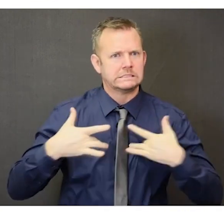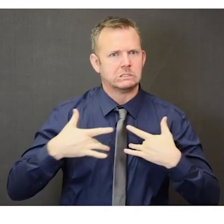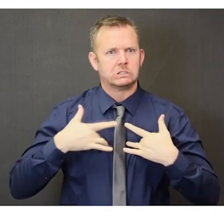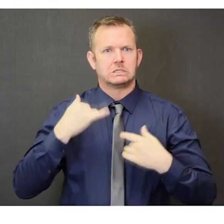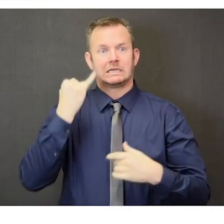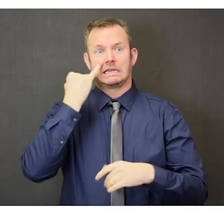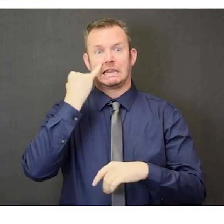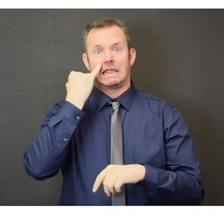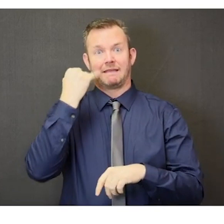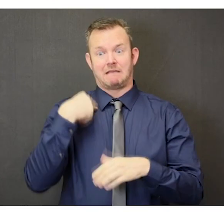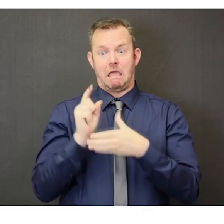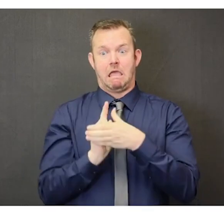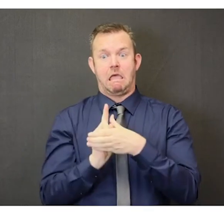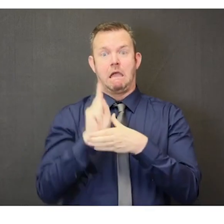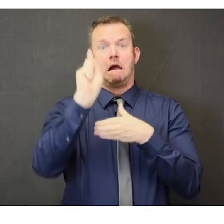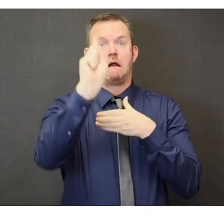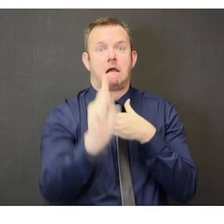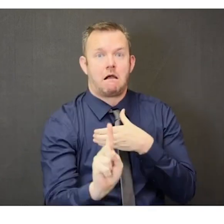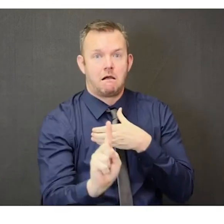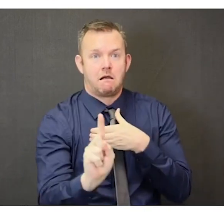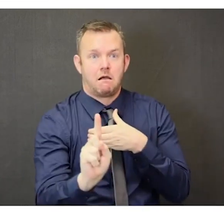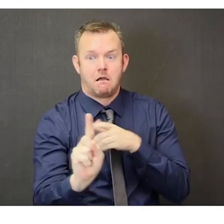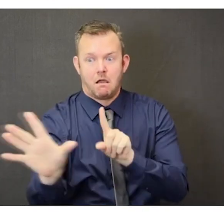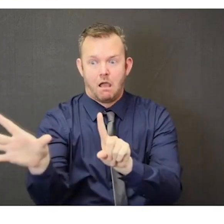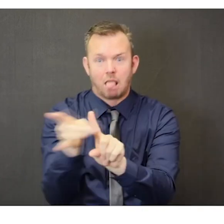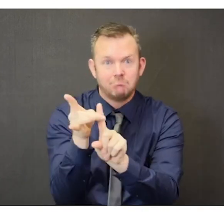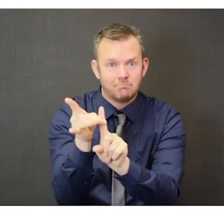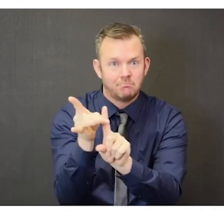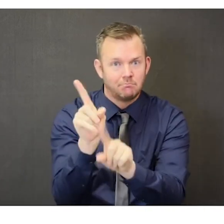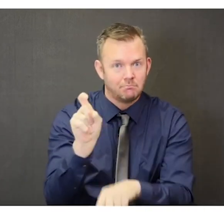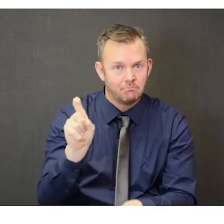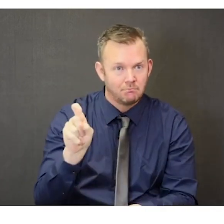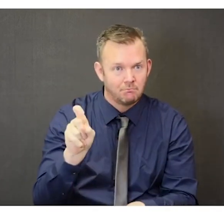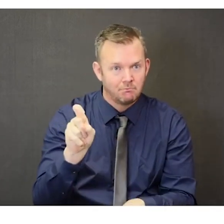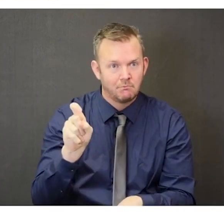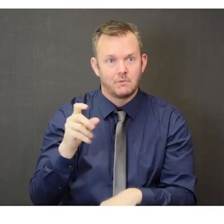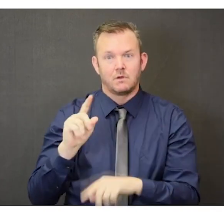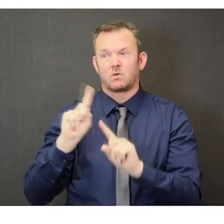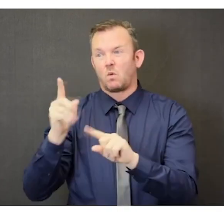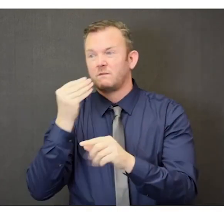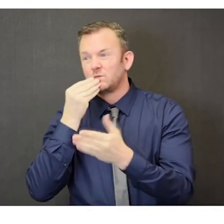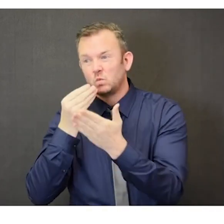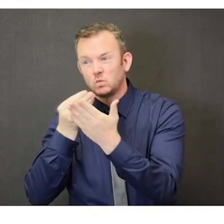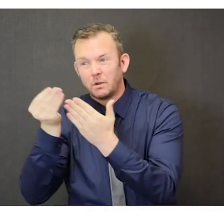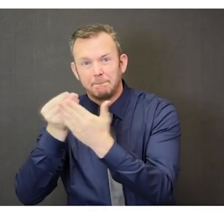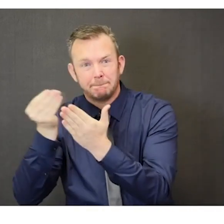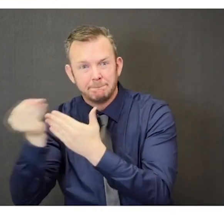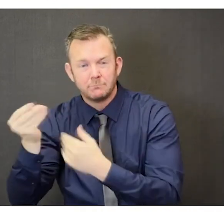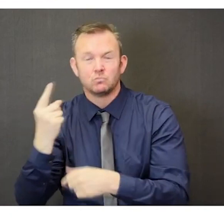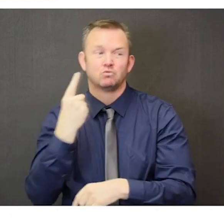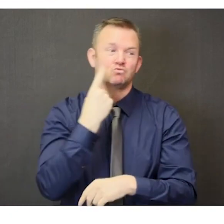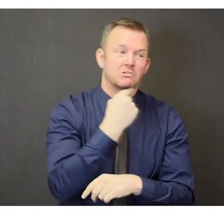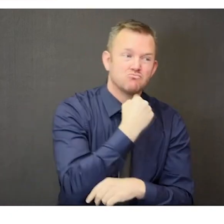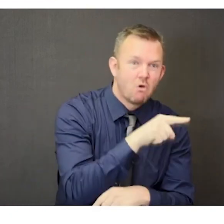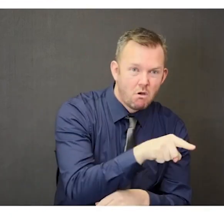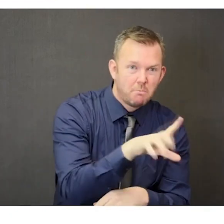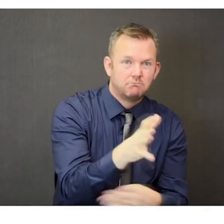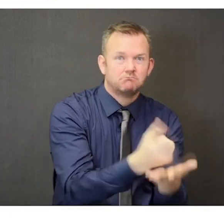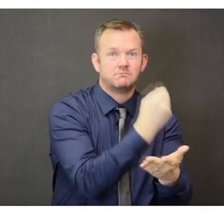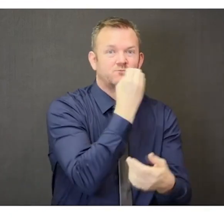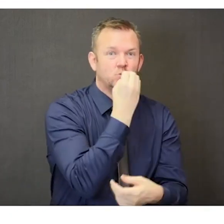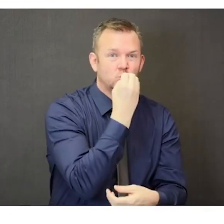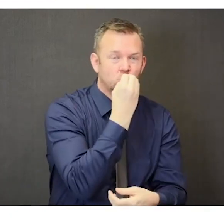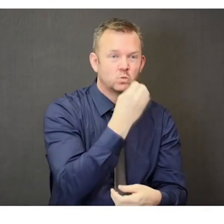getting infected just by stepping outside, by going and picking up food at a restaurant,